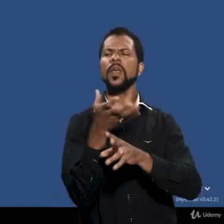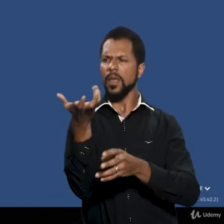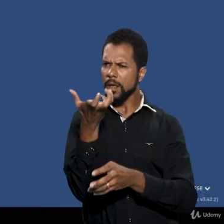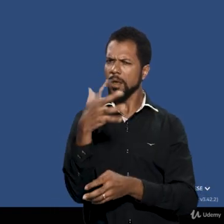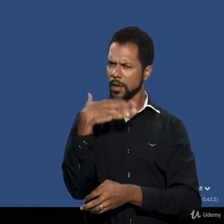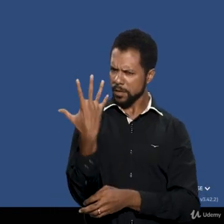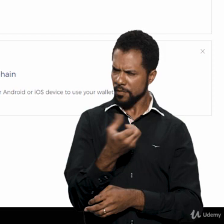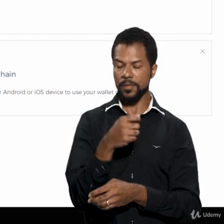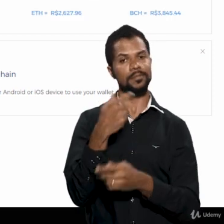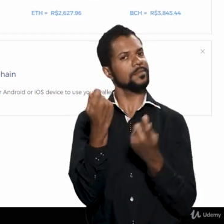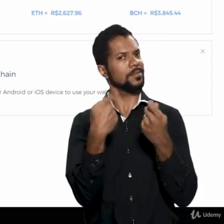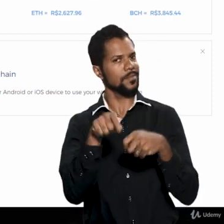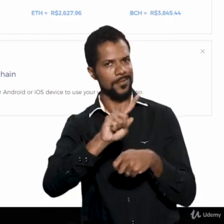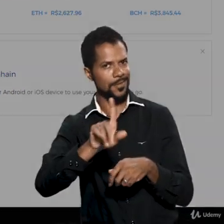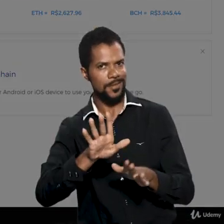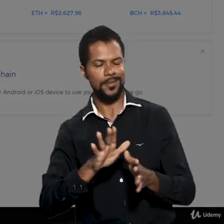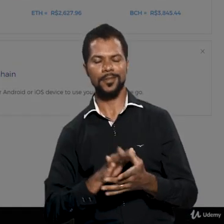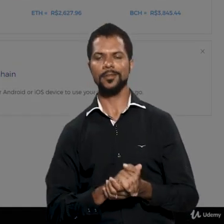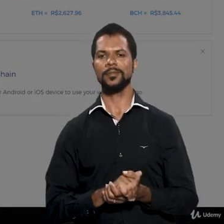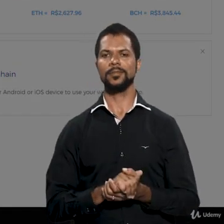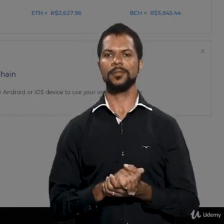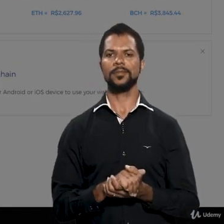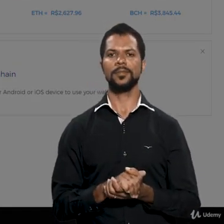Google is trying to offer me to